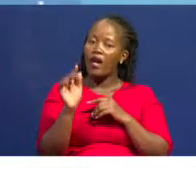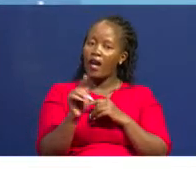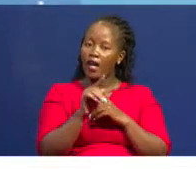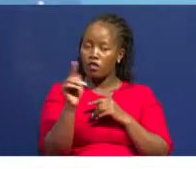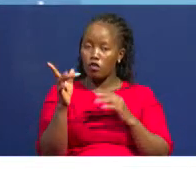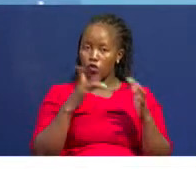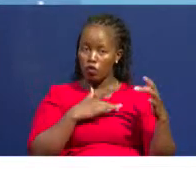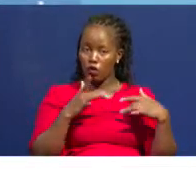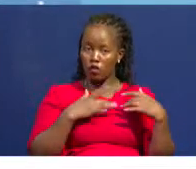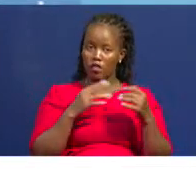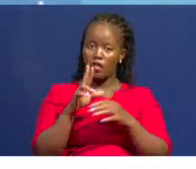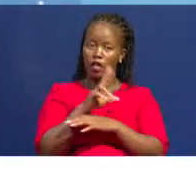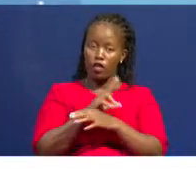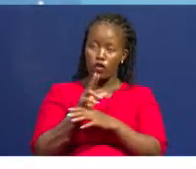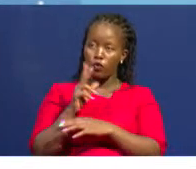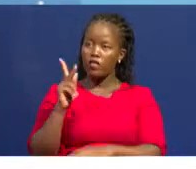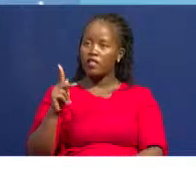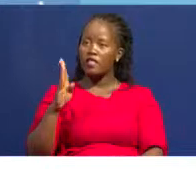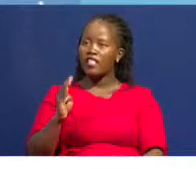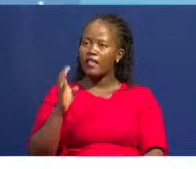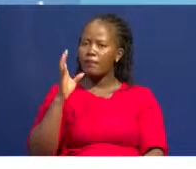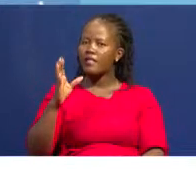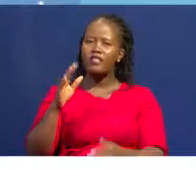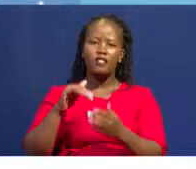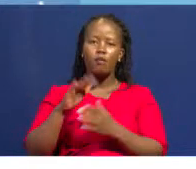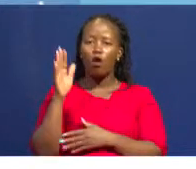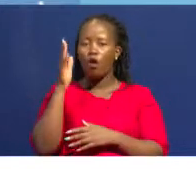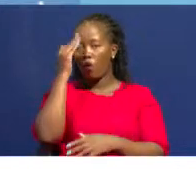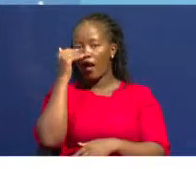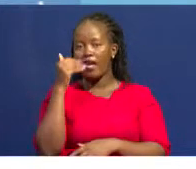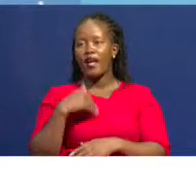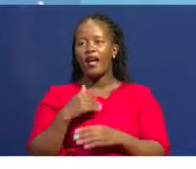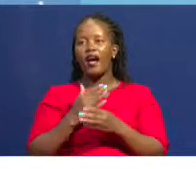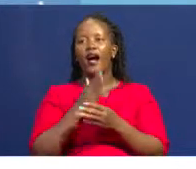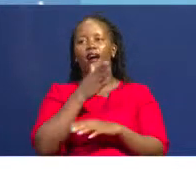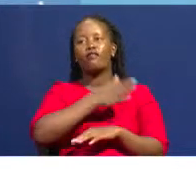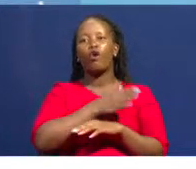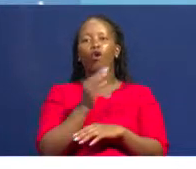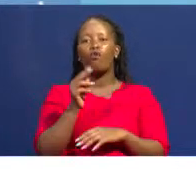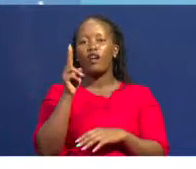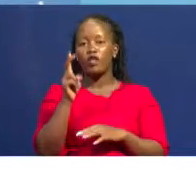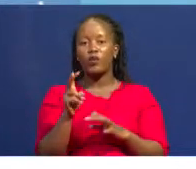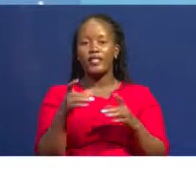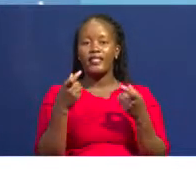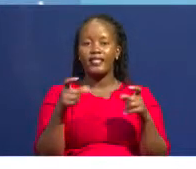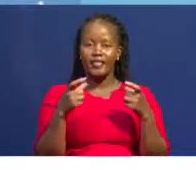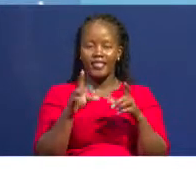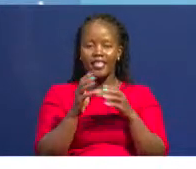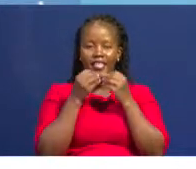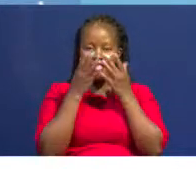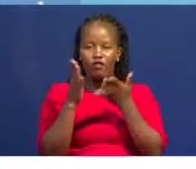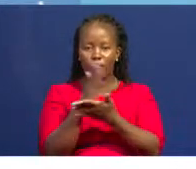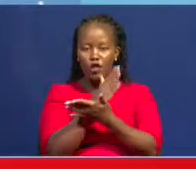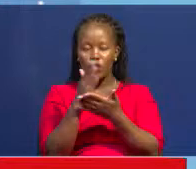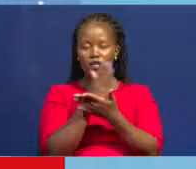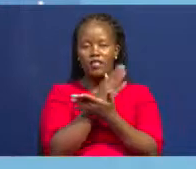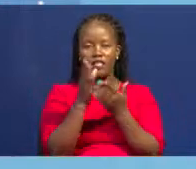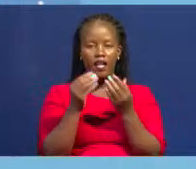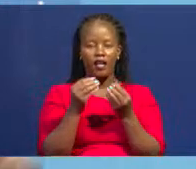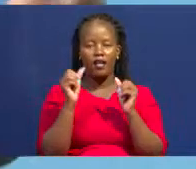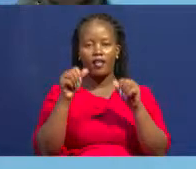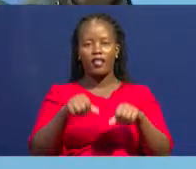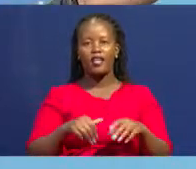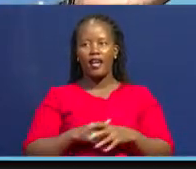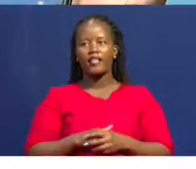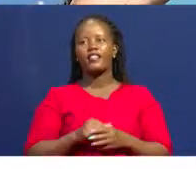using KBC even more, because we have even more than 20 radio stations that can be able to disseminate that kind of information right